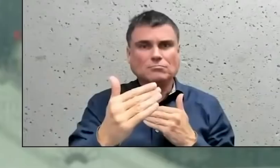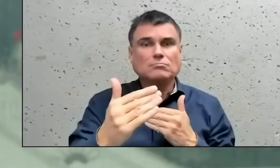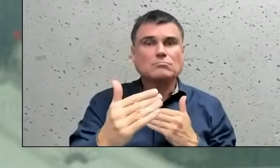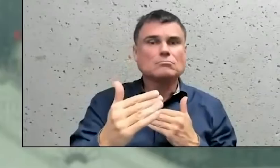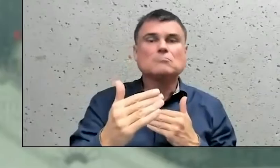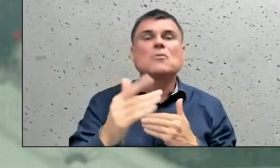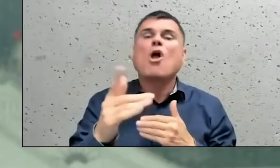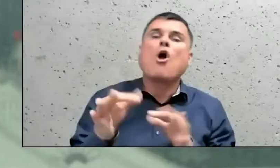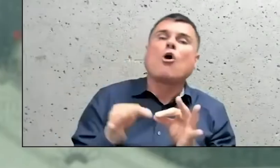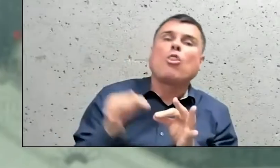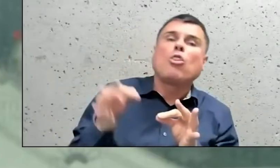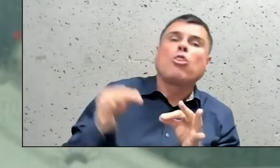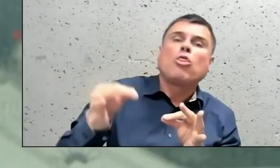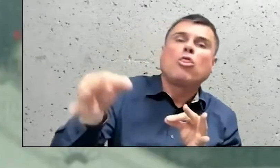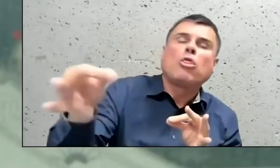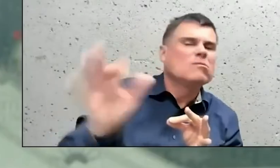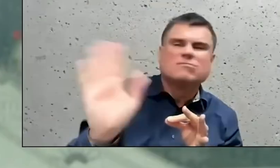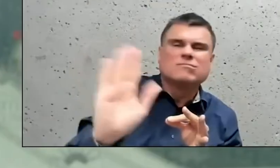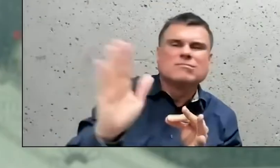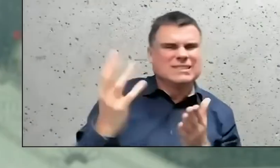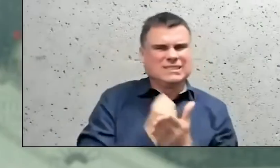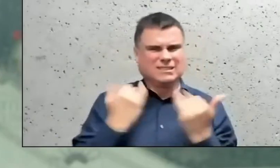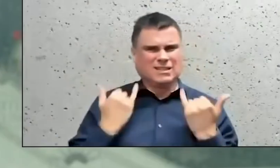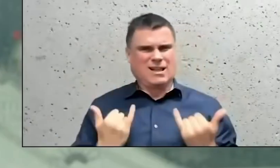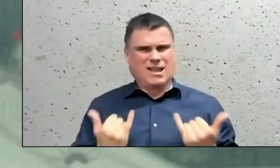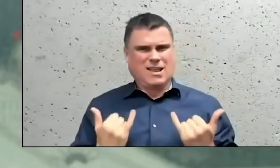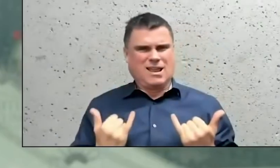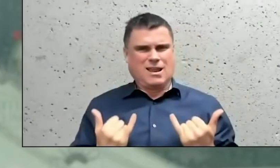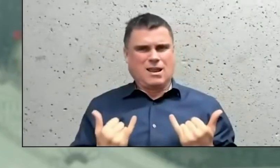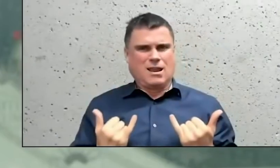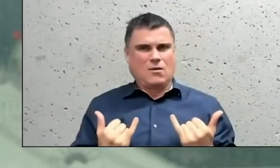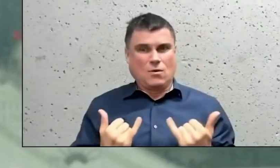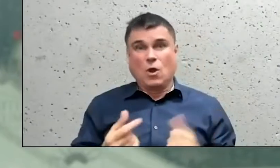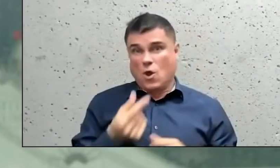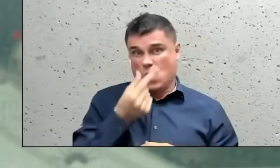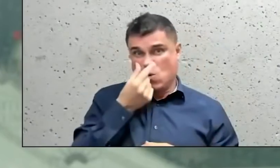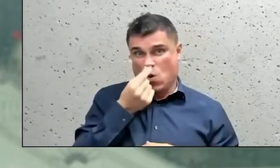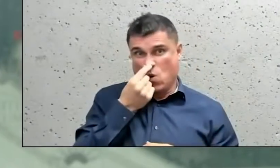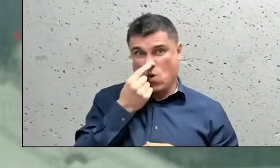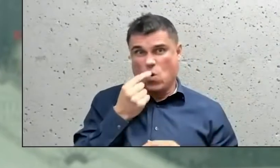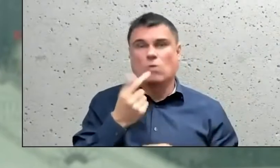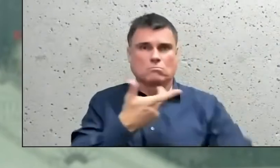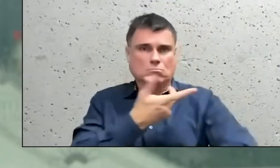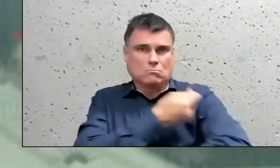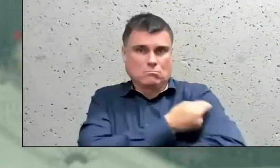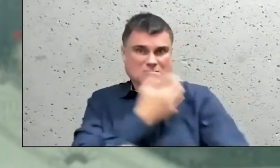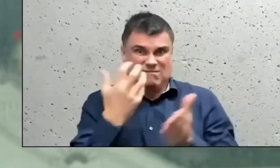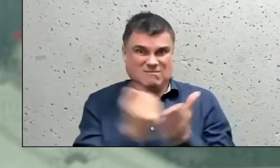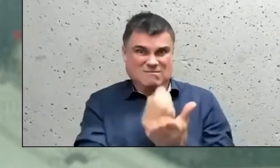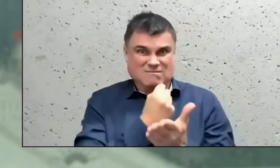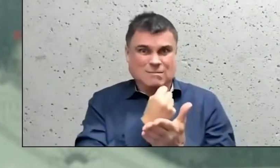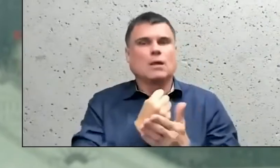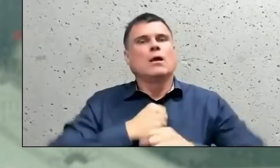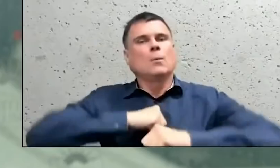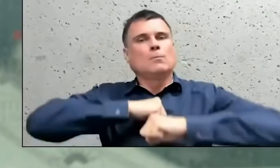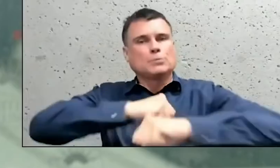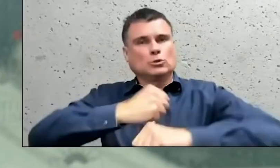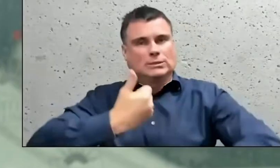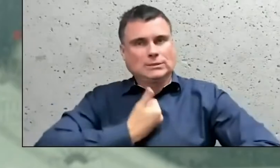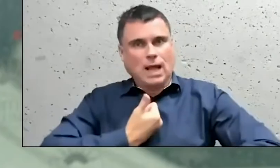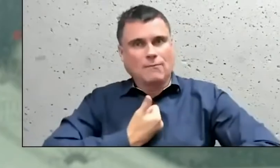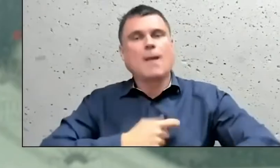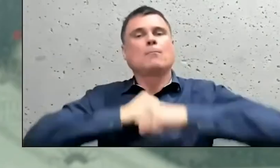Like COVID-19, influenza vaccine protects you, and it also protects those around you. And we know this is